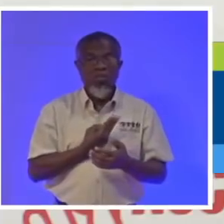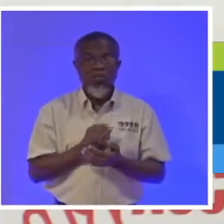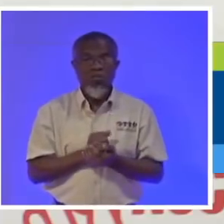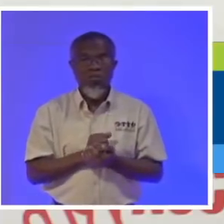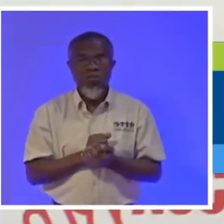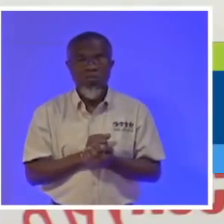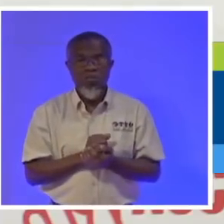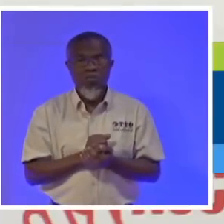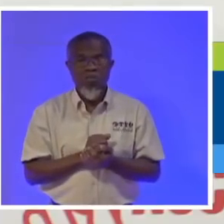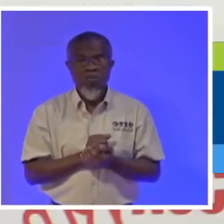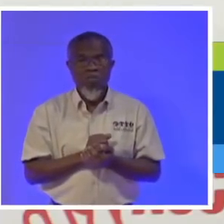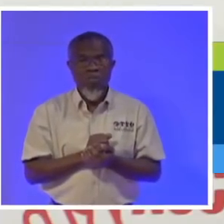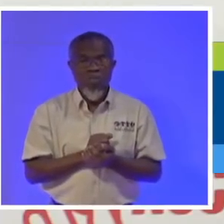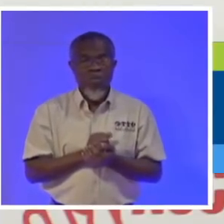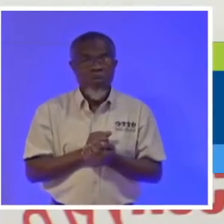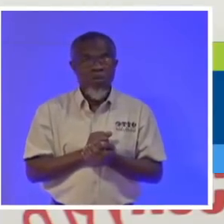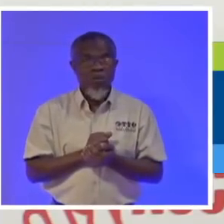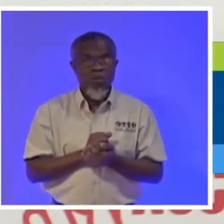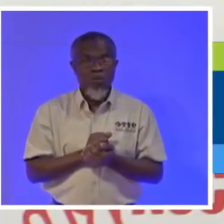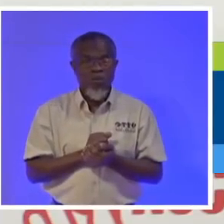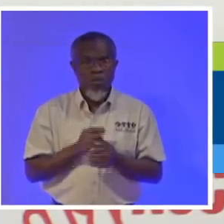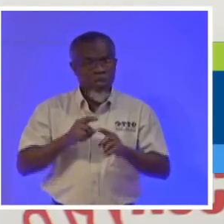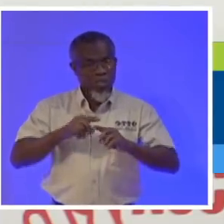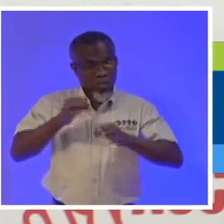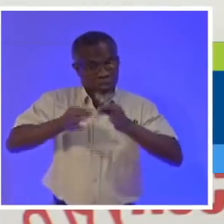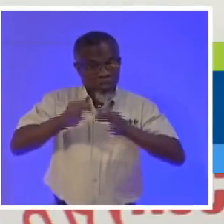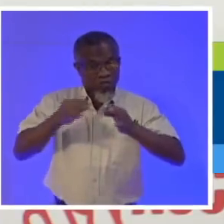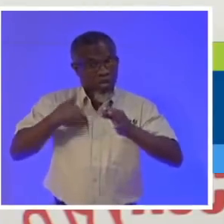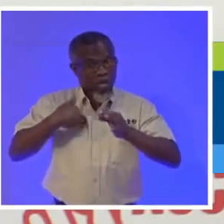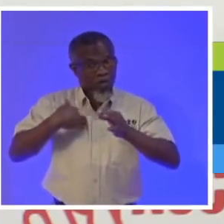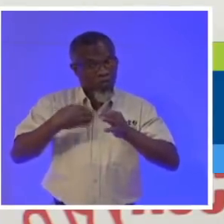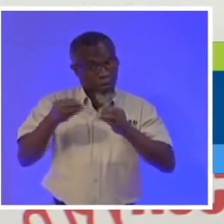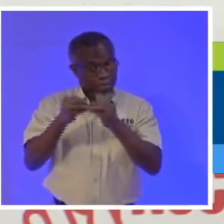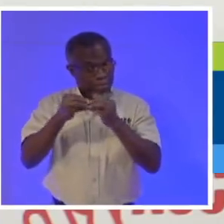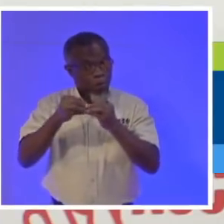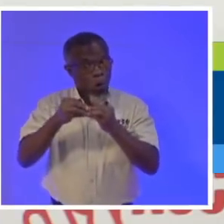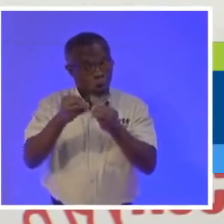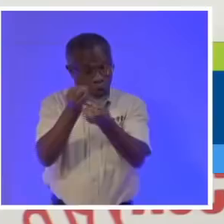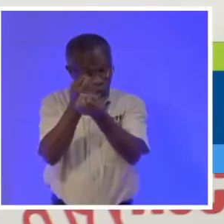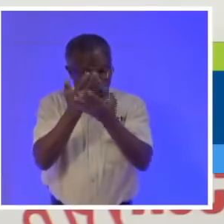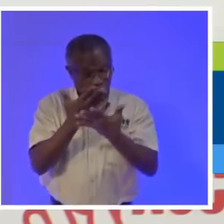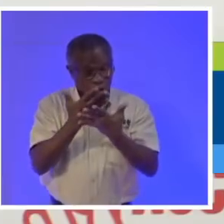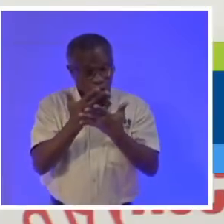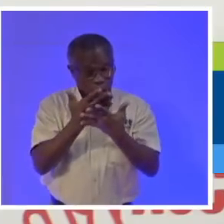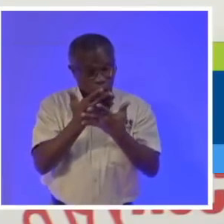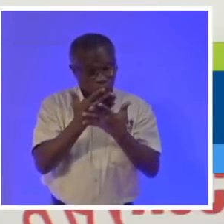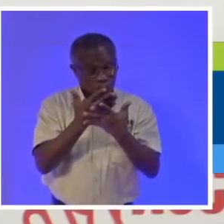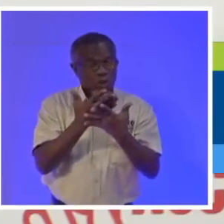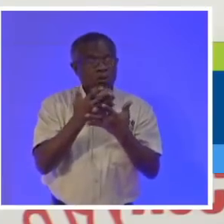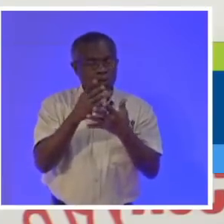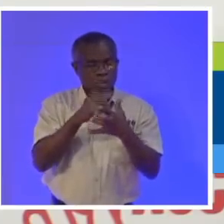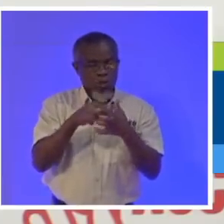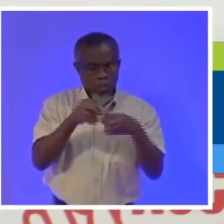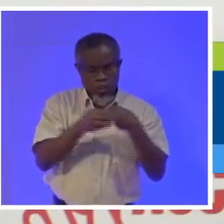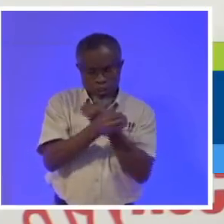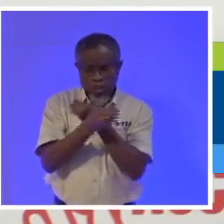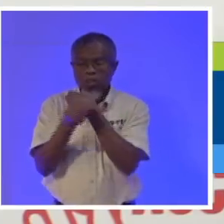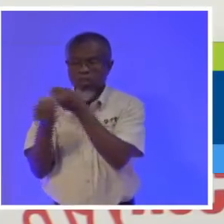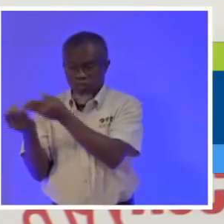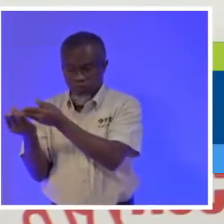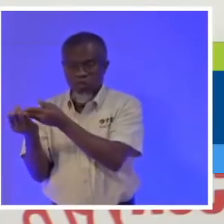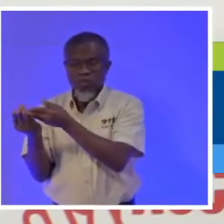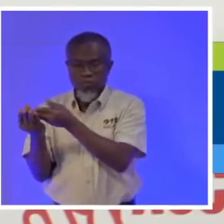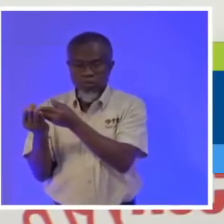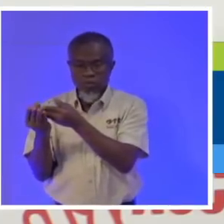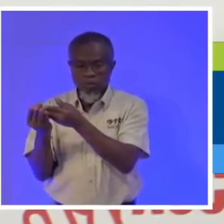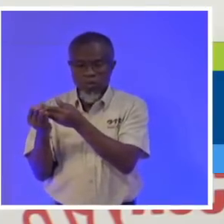some detail. Of course, if additional information is available and you wish to provide that through the reporting channels, including through the